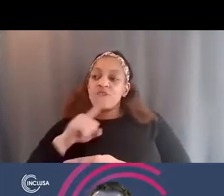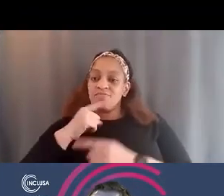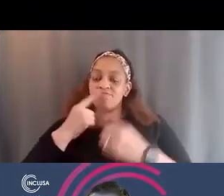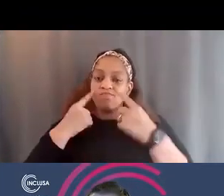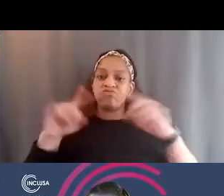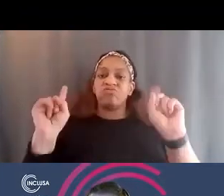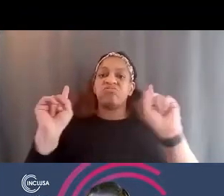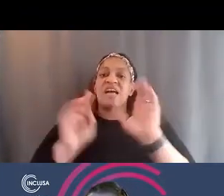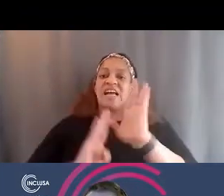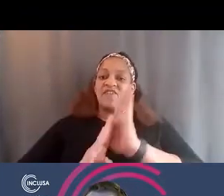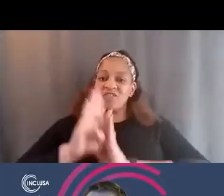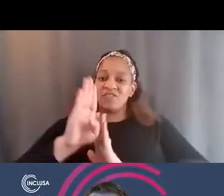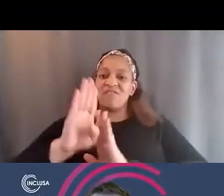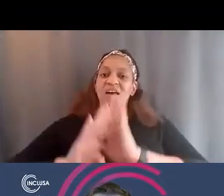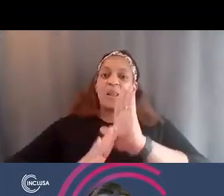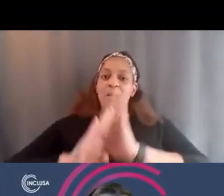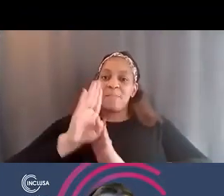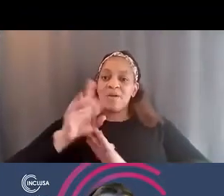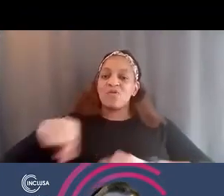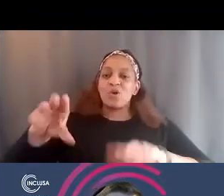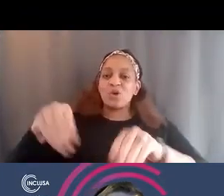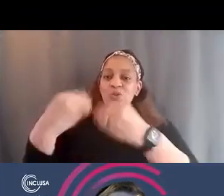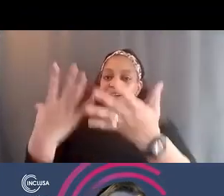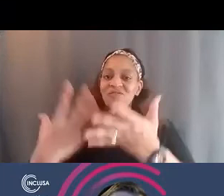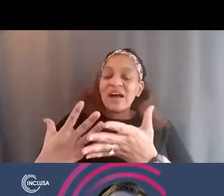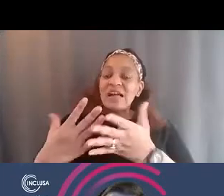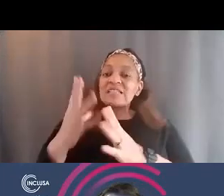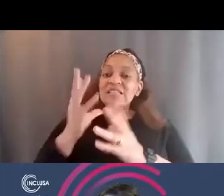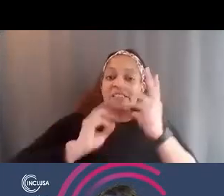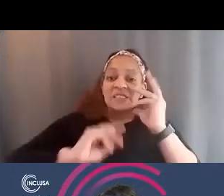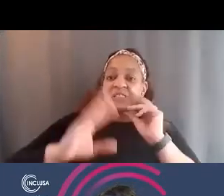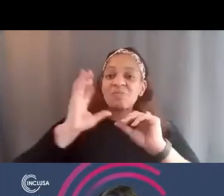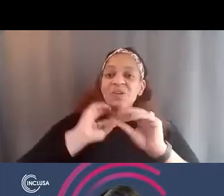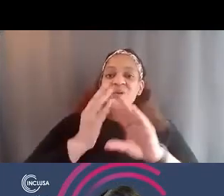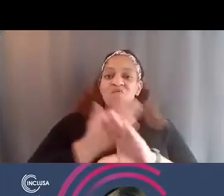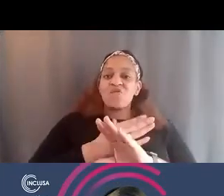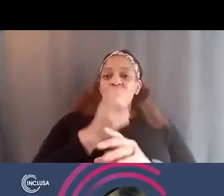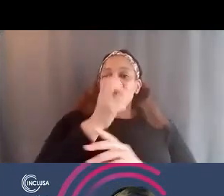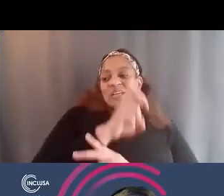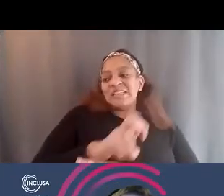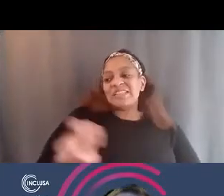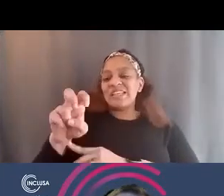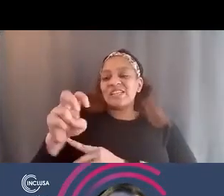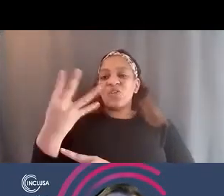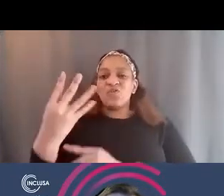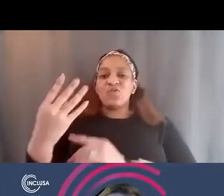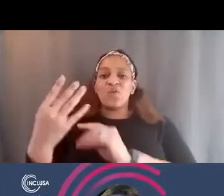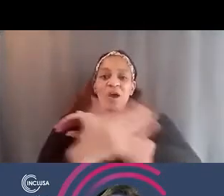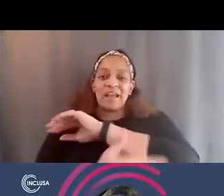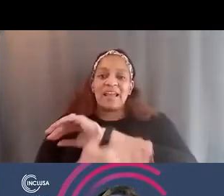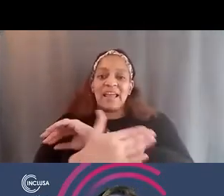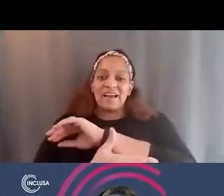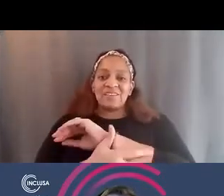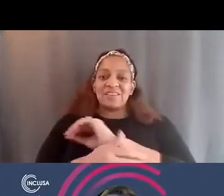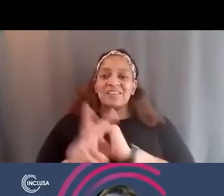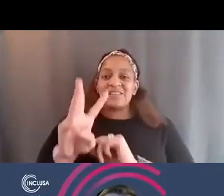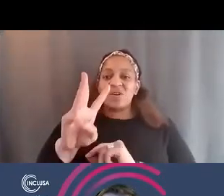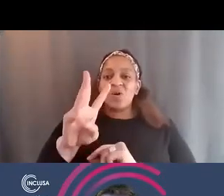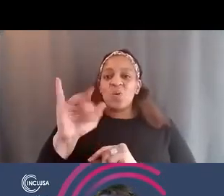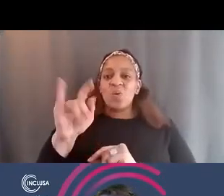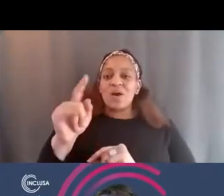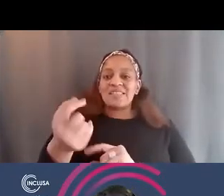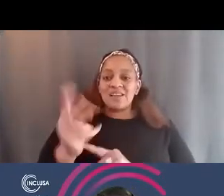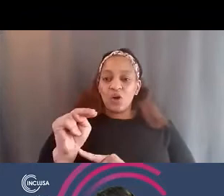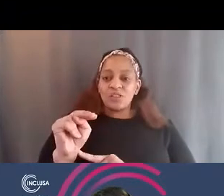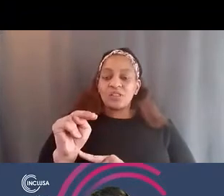to experience it before we actually made the full switch in those 4 counties in North Central Wisconsin. So from a 9-year impact, when you